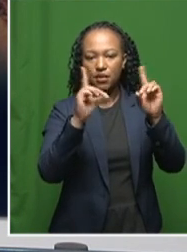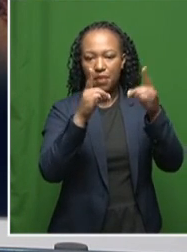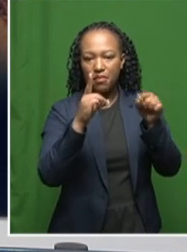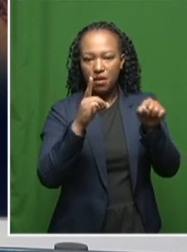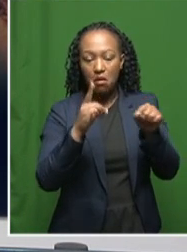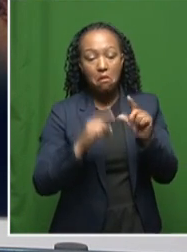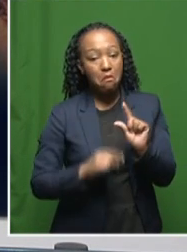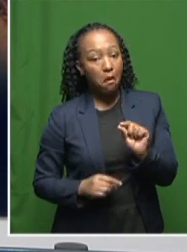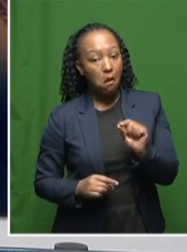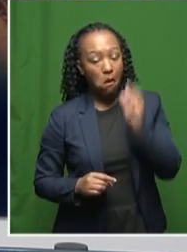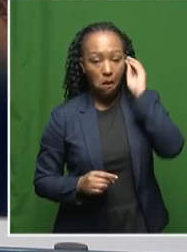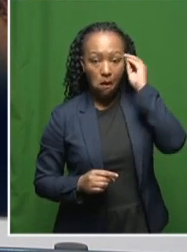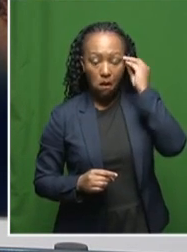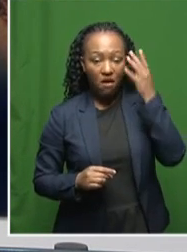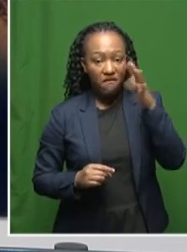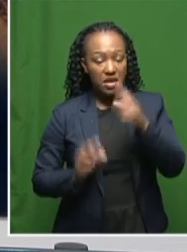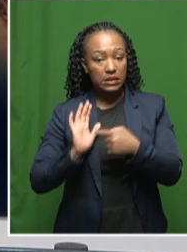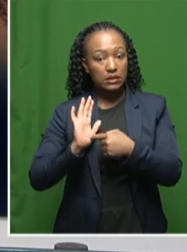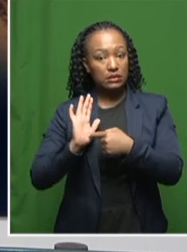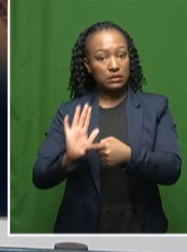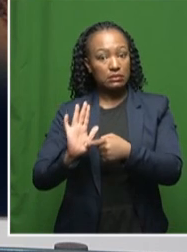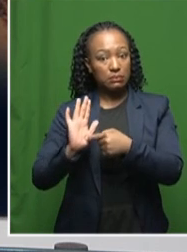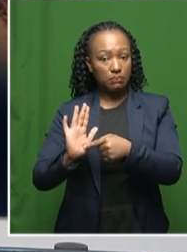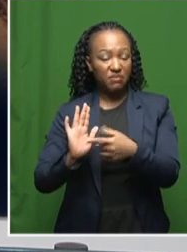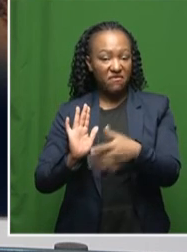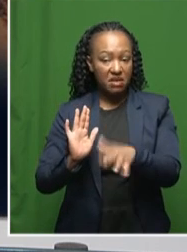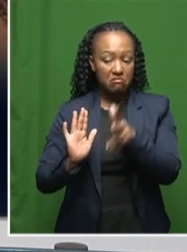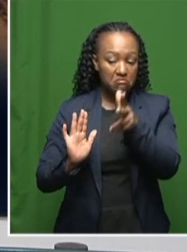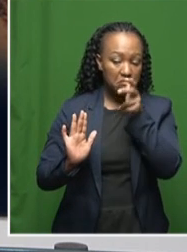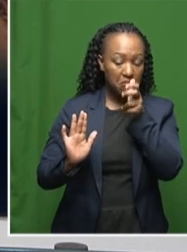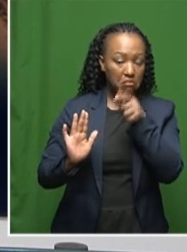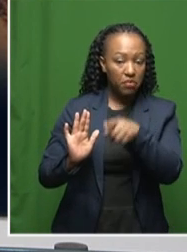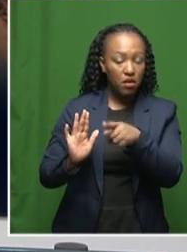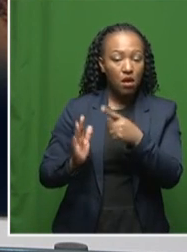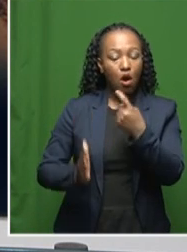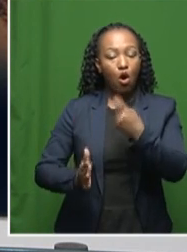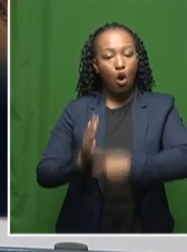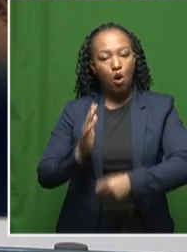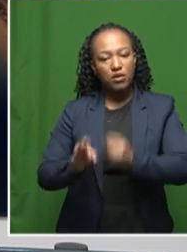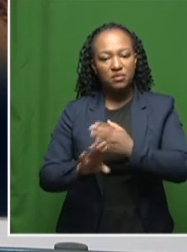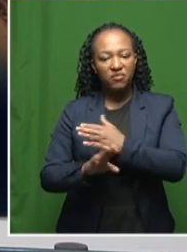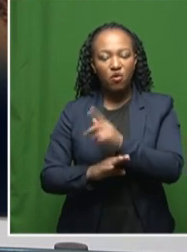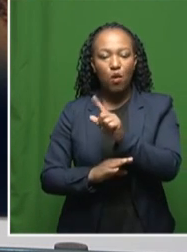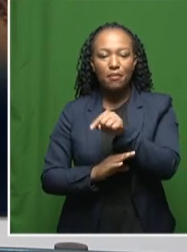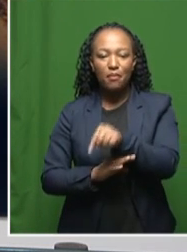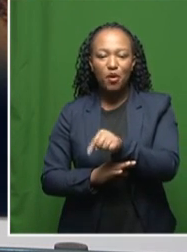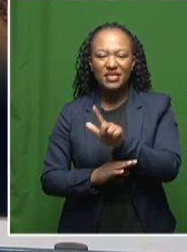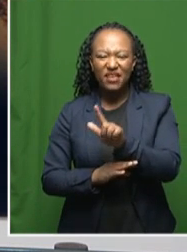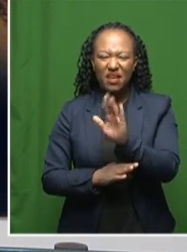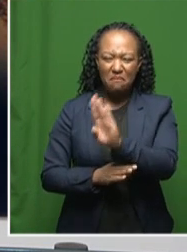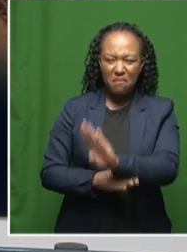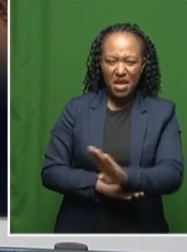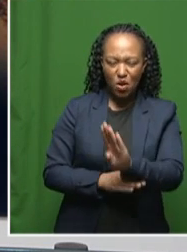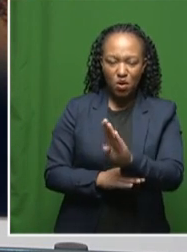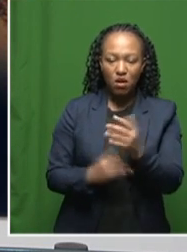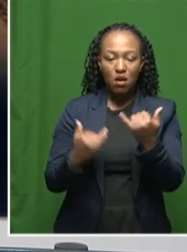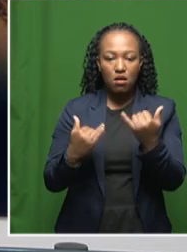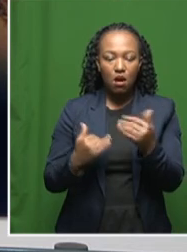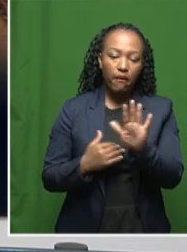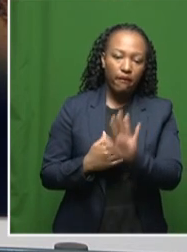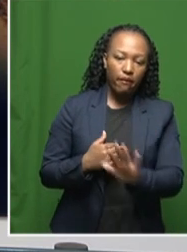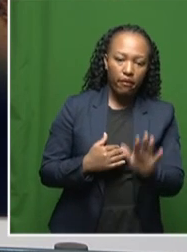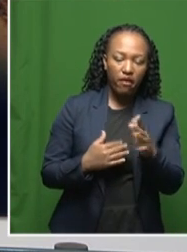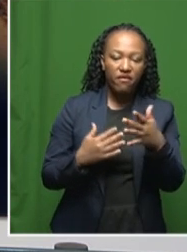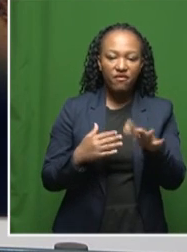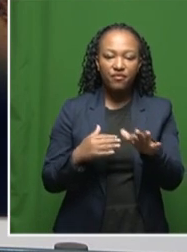very interesting, some of the revelations there. The estimated cost at first around 1.7 billion, and then an estimate was